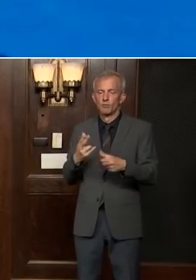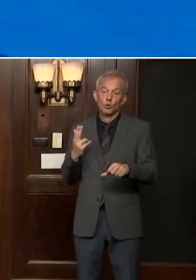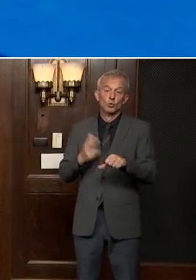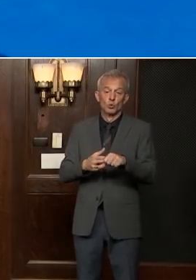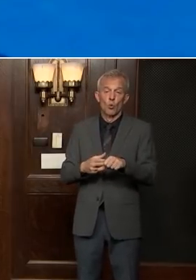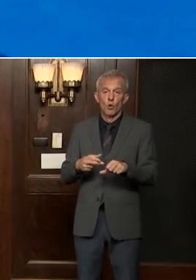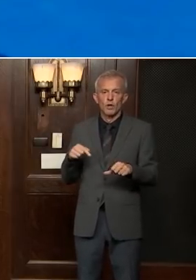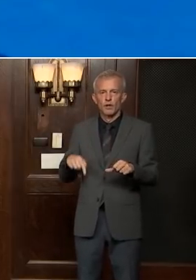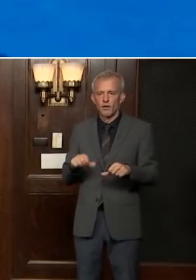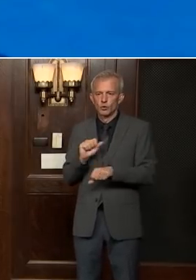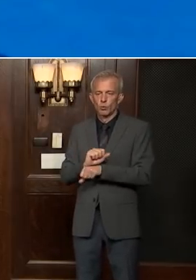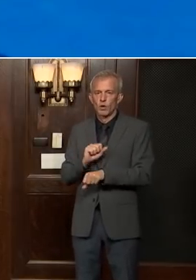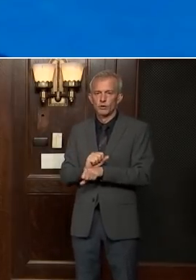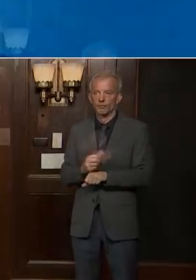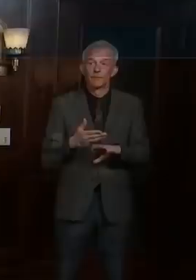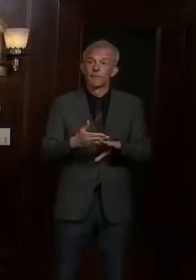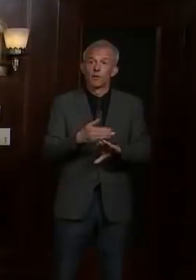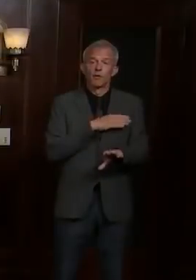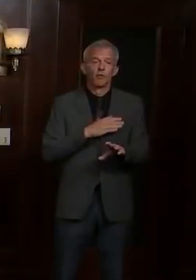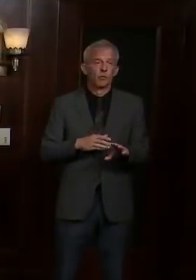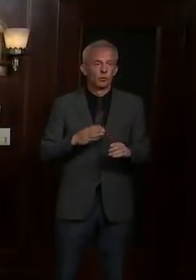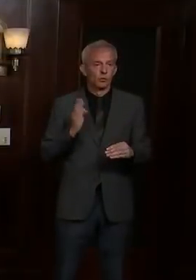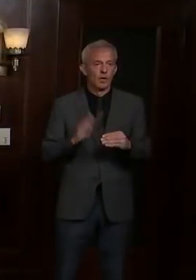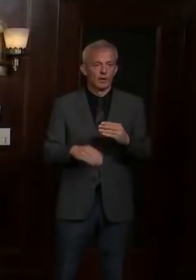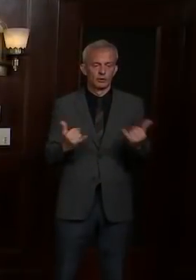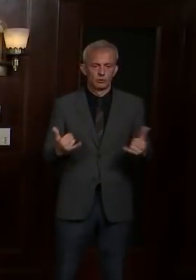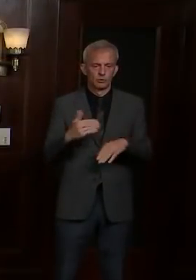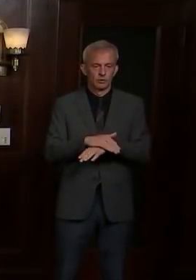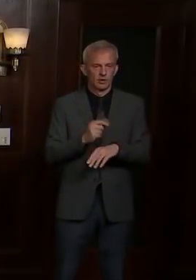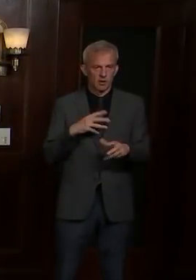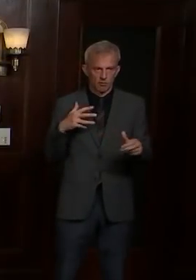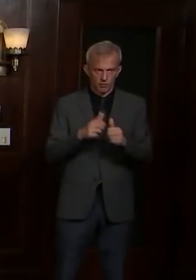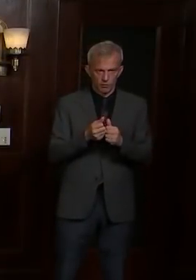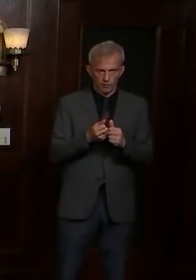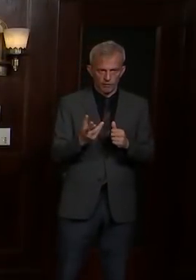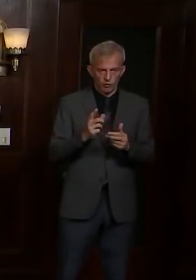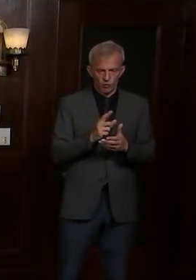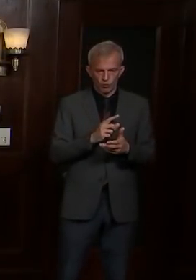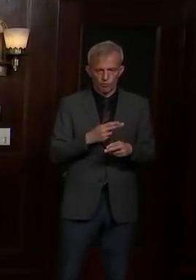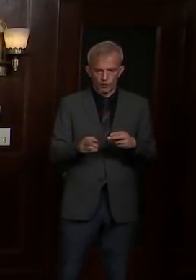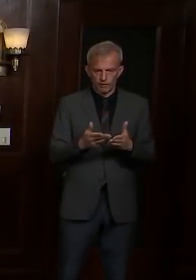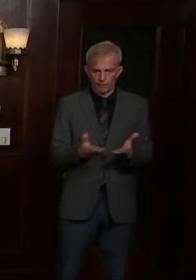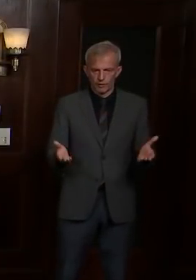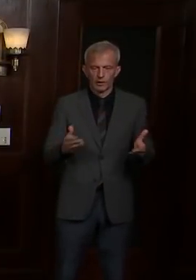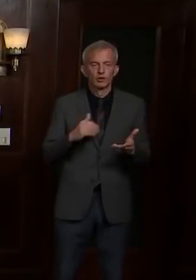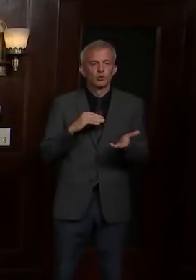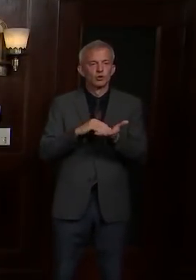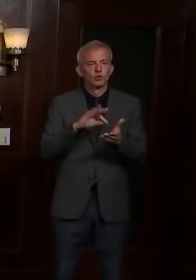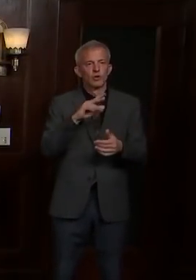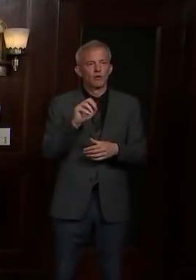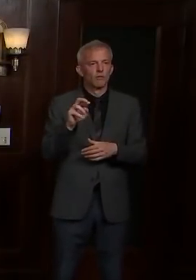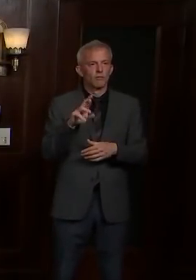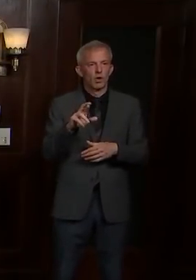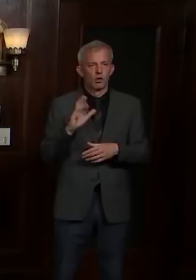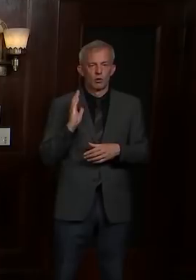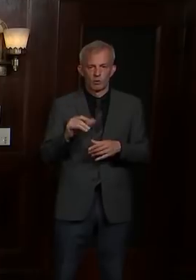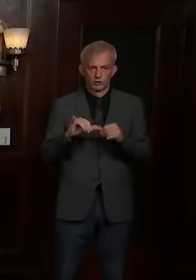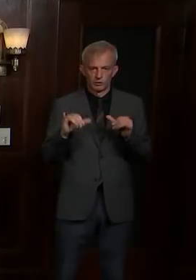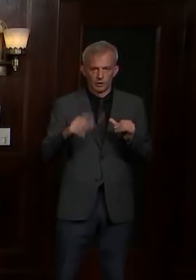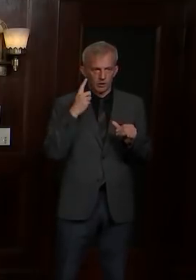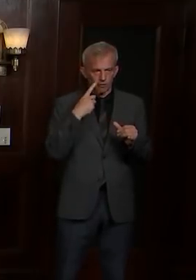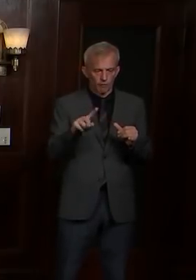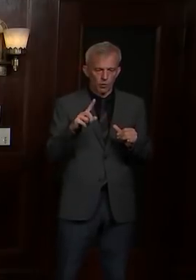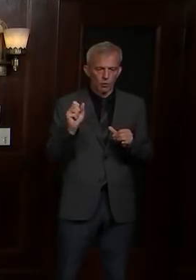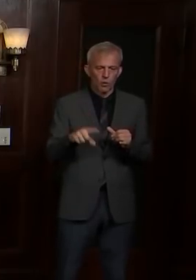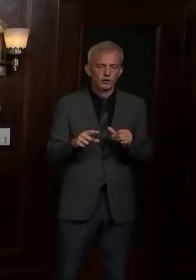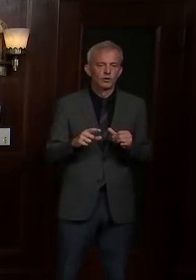movement. Before we close tonight, let me update you on a few brief things. Dr. Ferrer is going to stay for questions as well, and then get back to work up